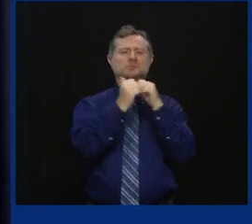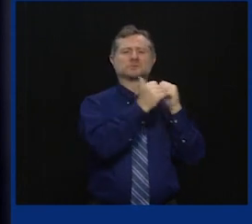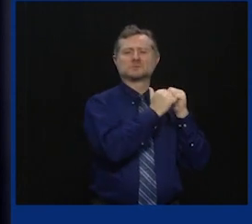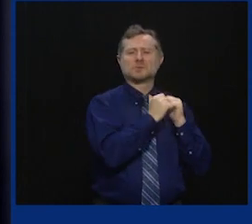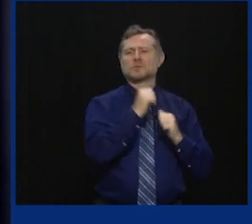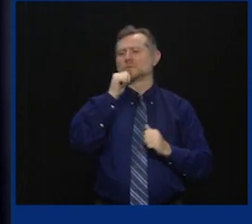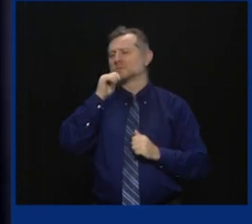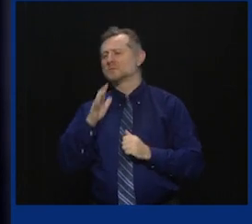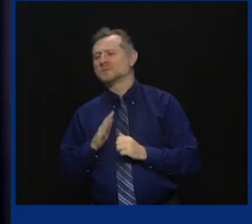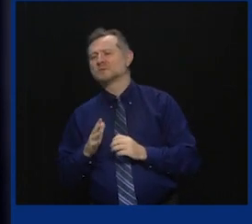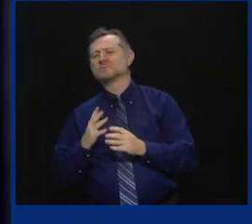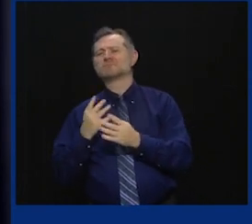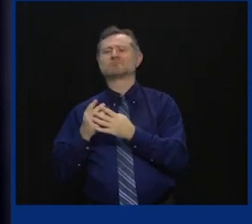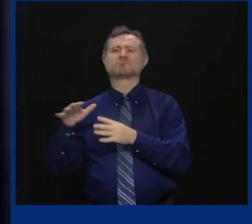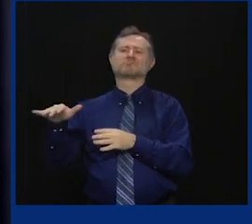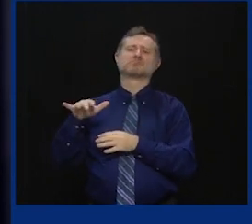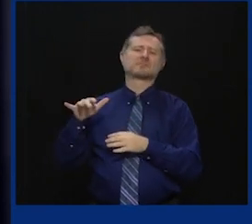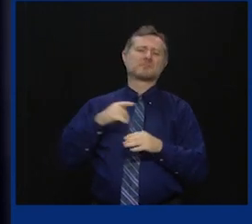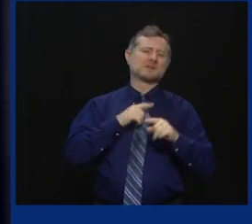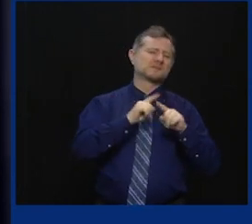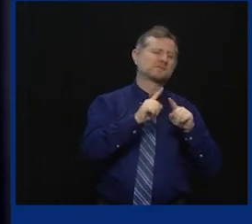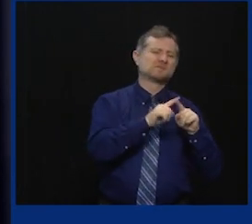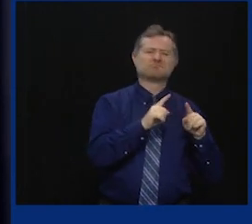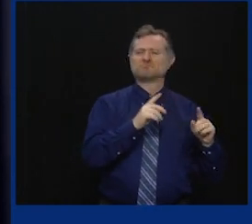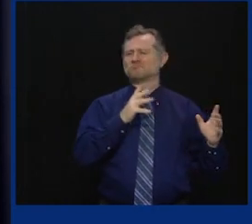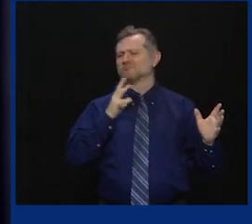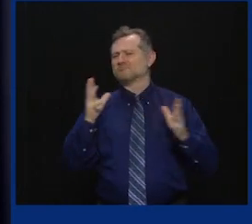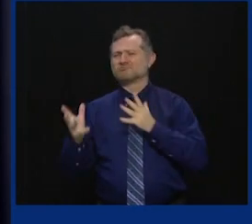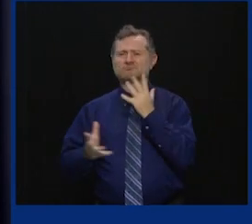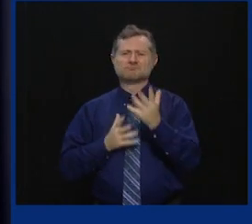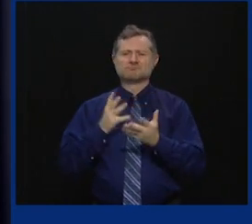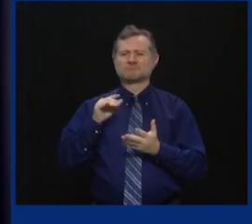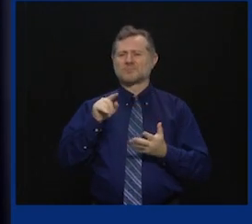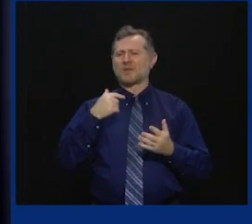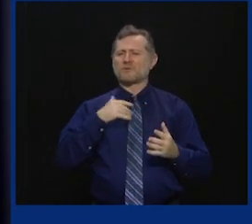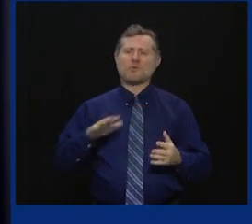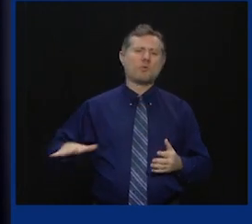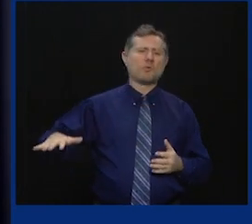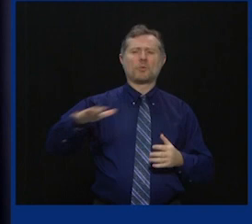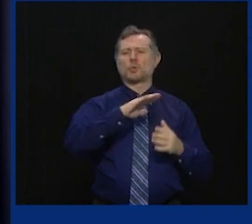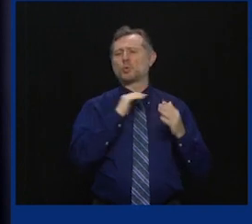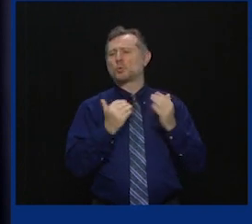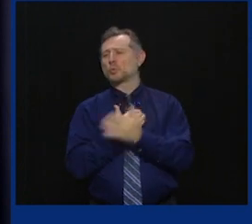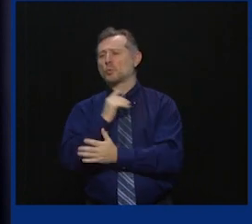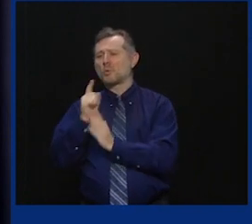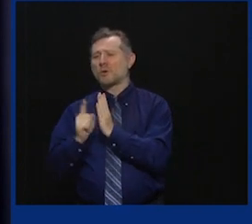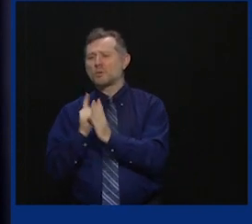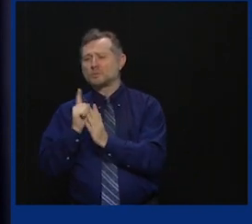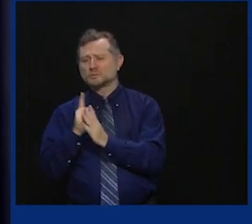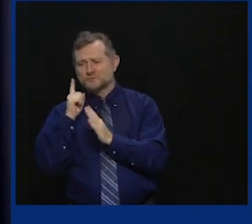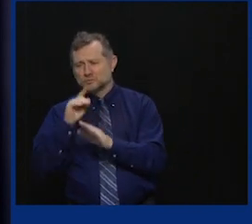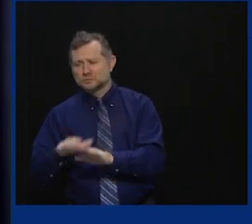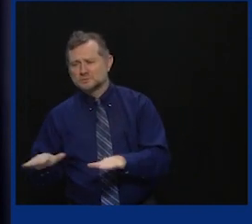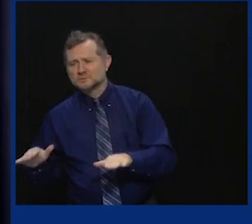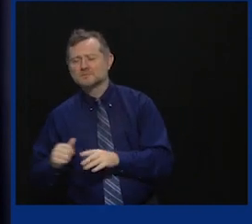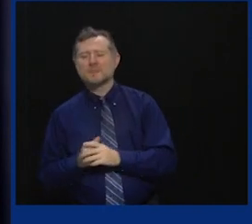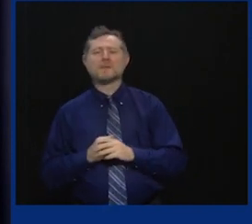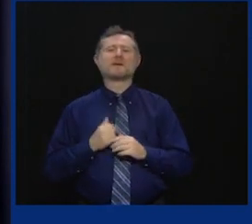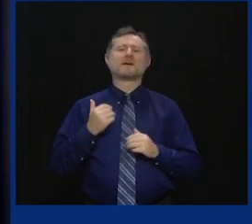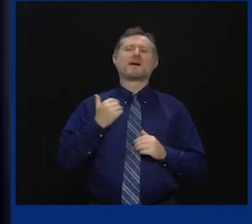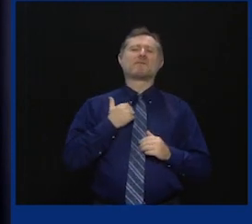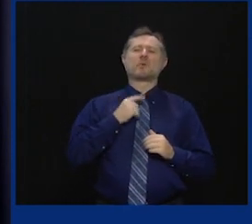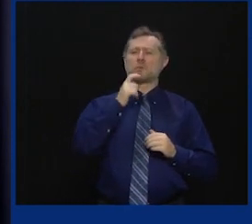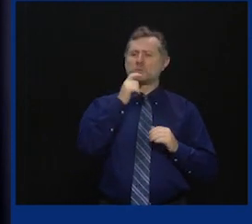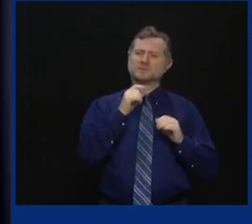I want to call in all those, New Hour for Children. I want to call in all those who continue to stand